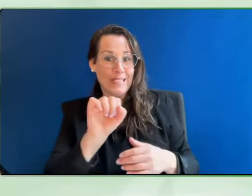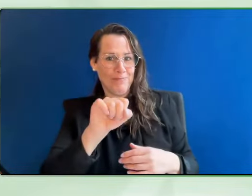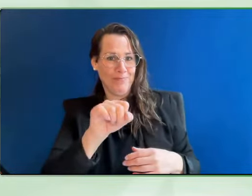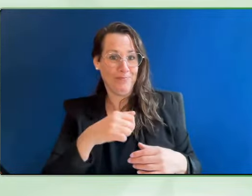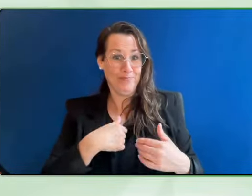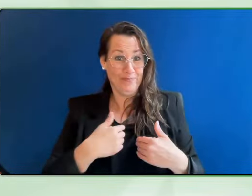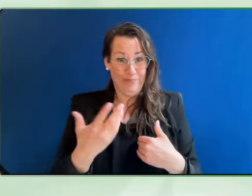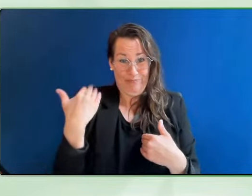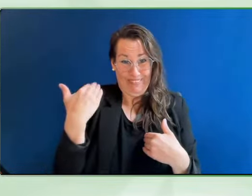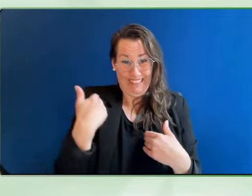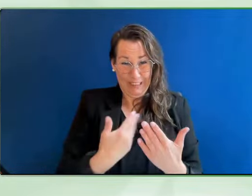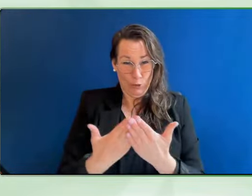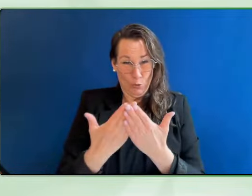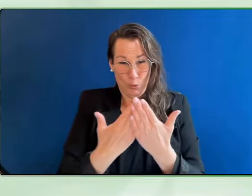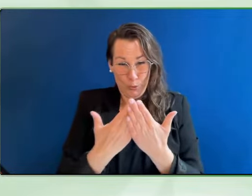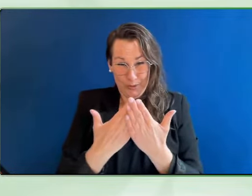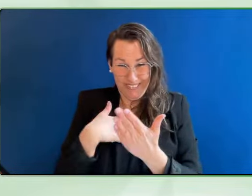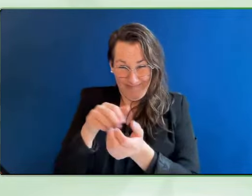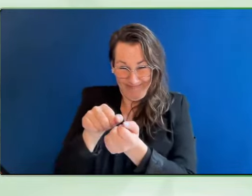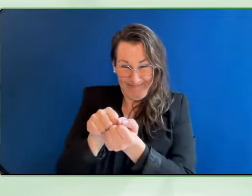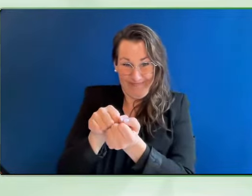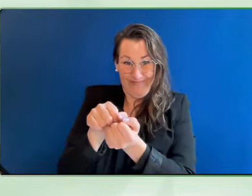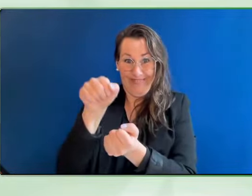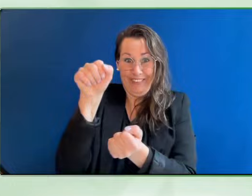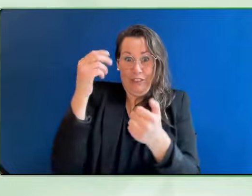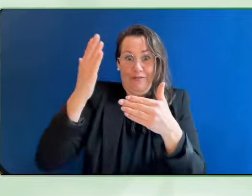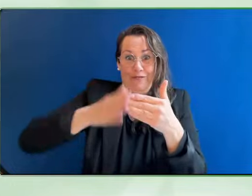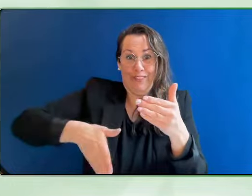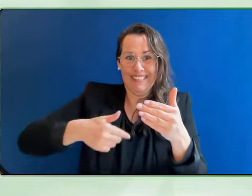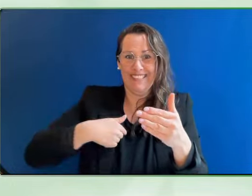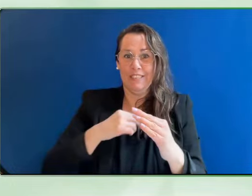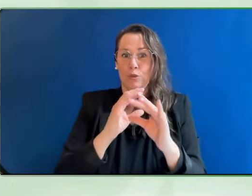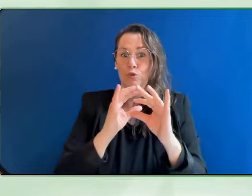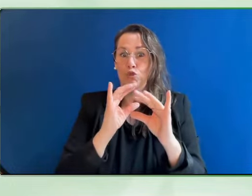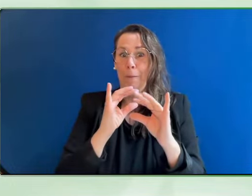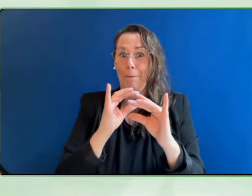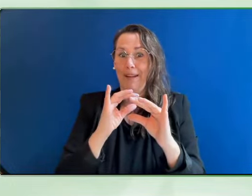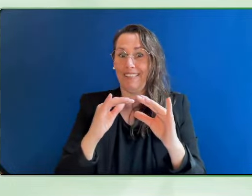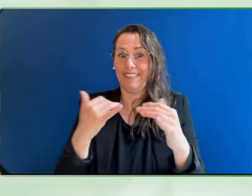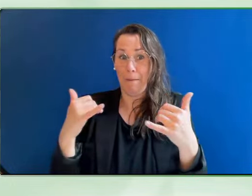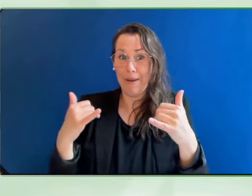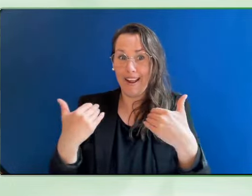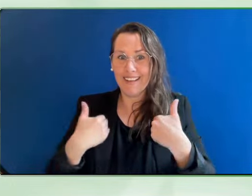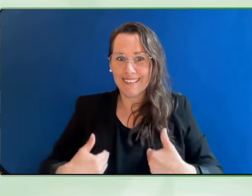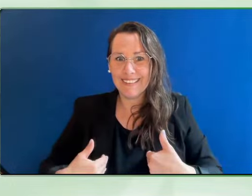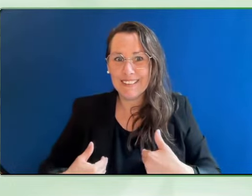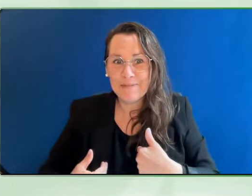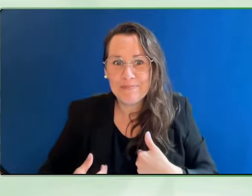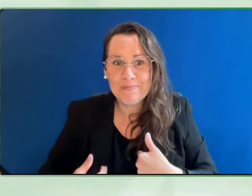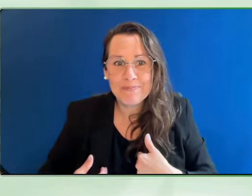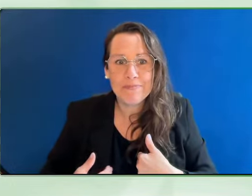pieces, and I'm going to play one of my solo piano pieces now. This is called 22.